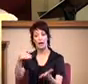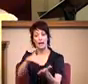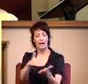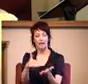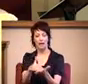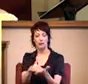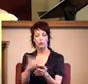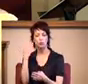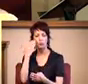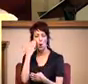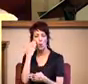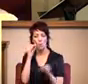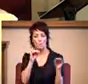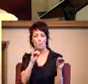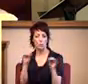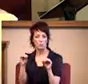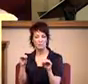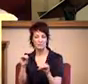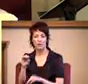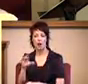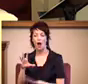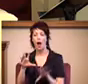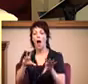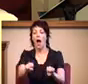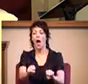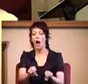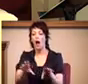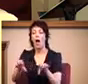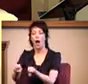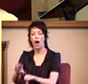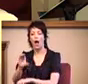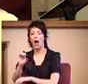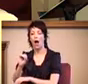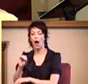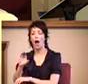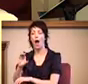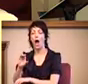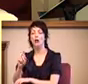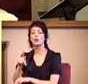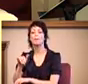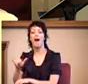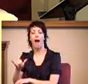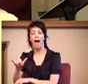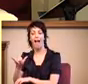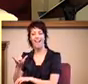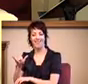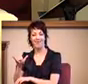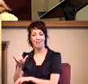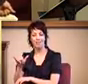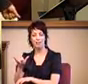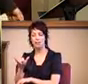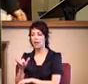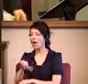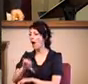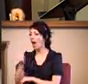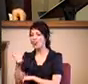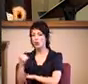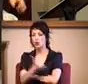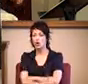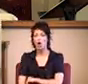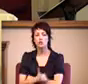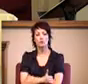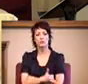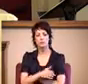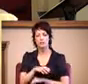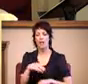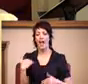Occupy movement going on. And isn't it interesting that the press has been like, woohoo, when other countries have been having these movements, but we don't hear quite